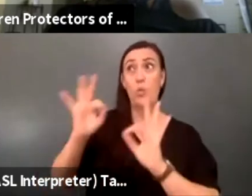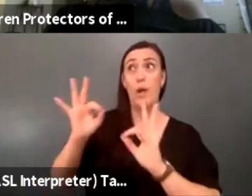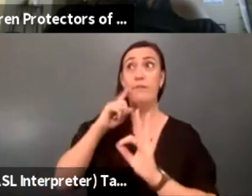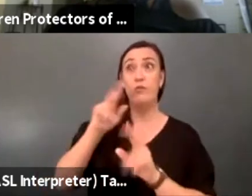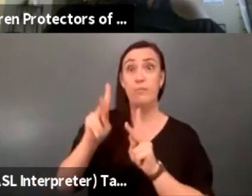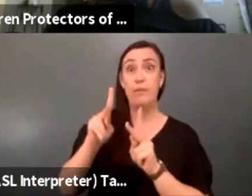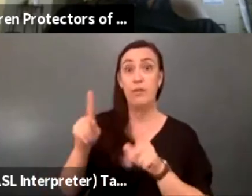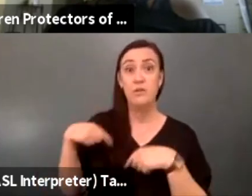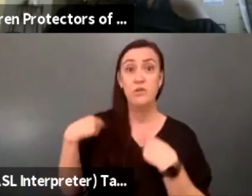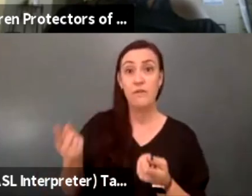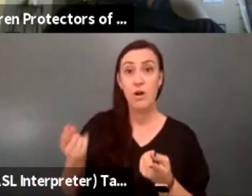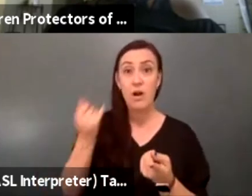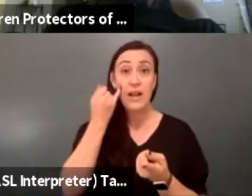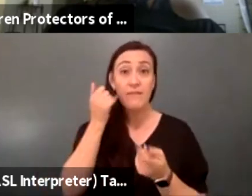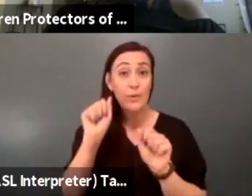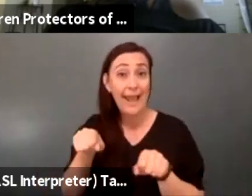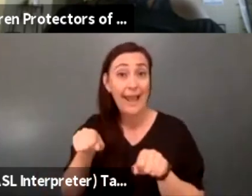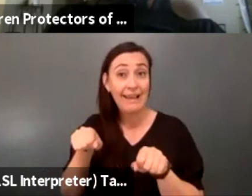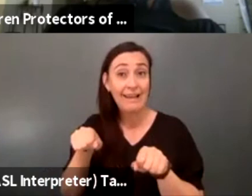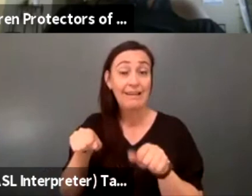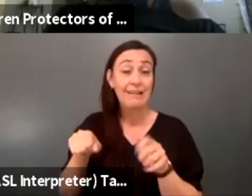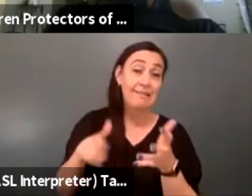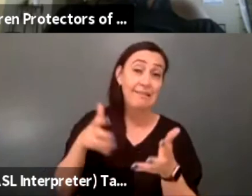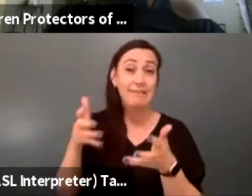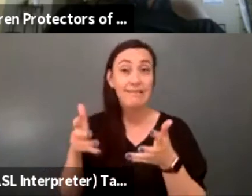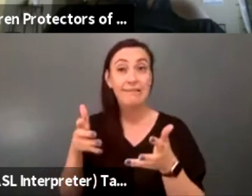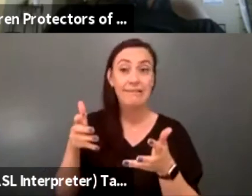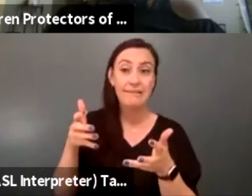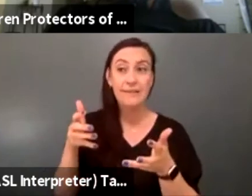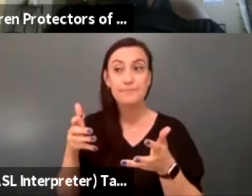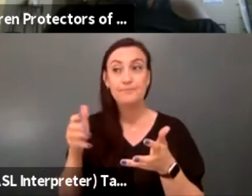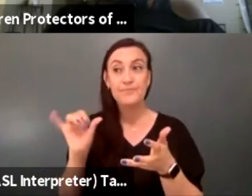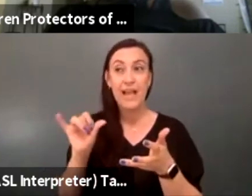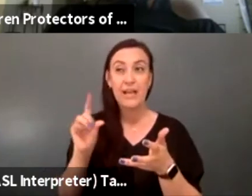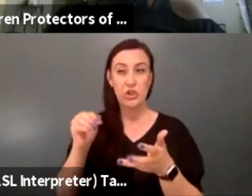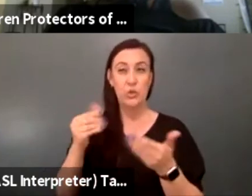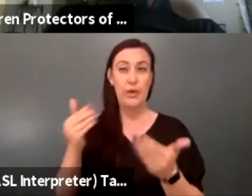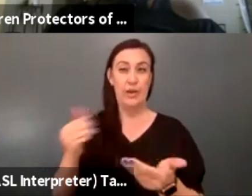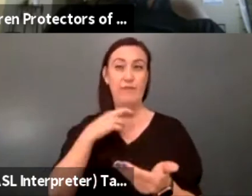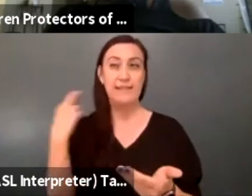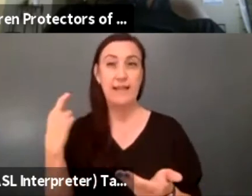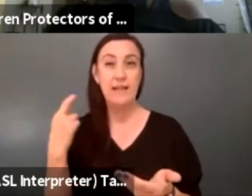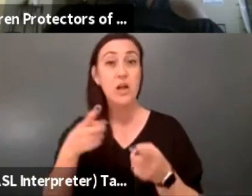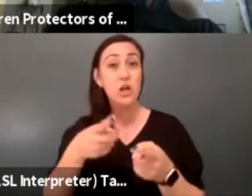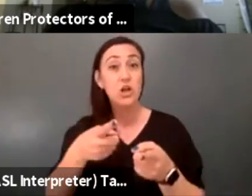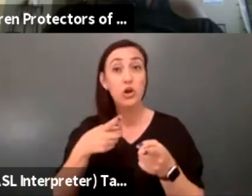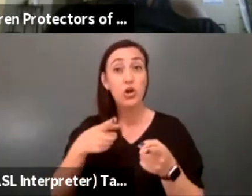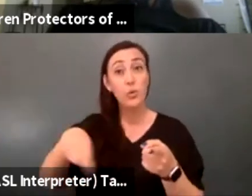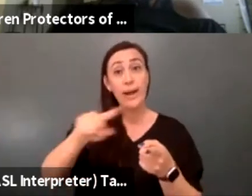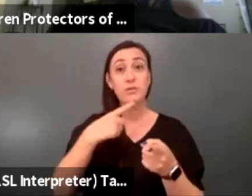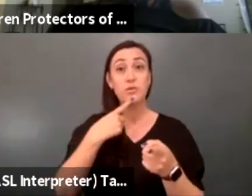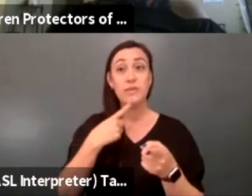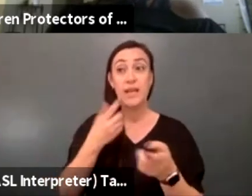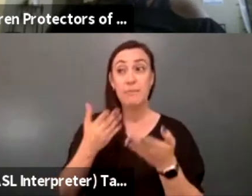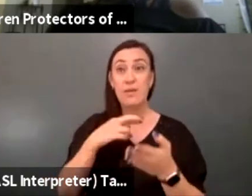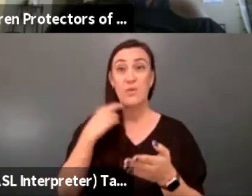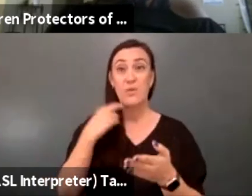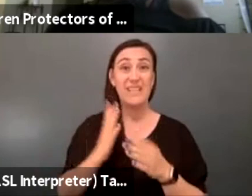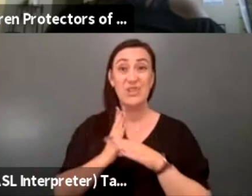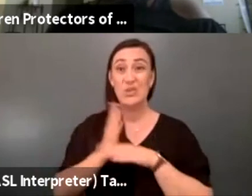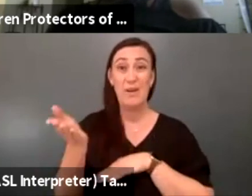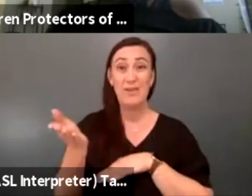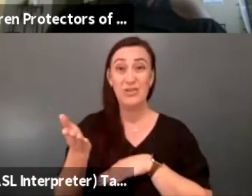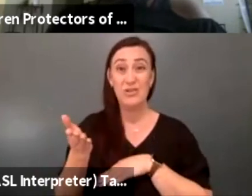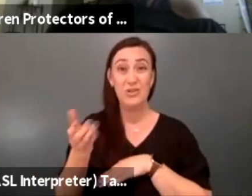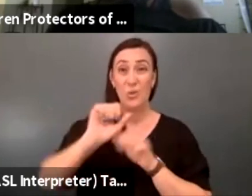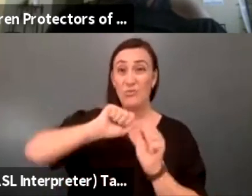If you're able to like take, like, do we risk it? You're saying that the risk might be too much to not do it that way, that it